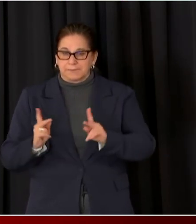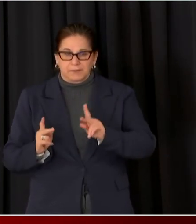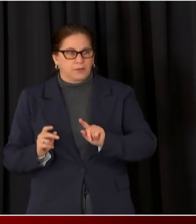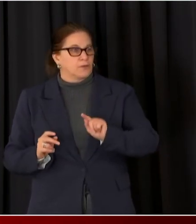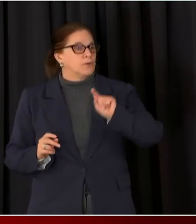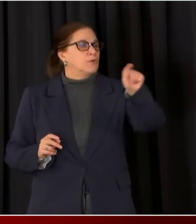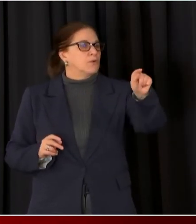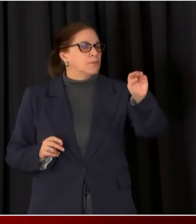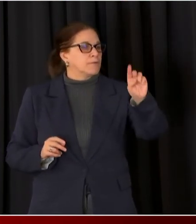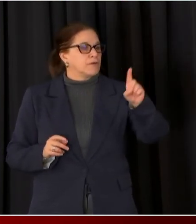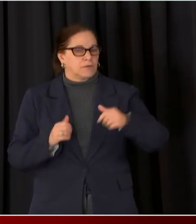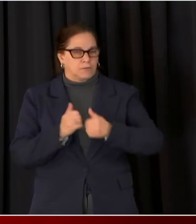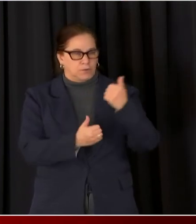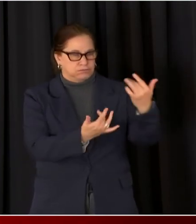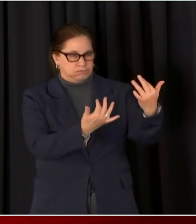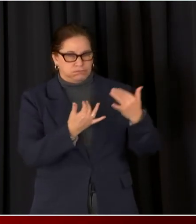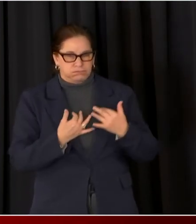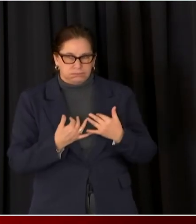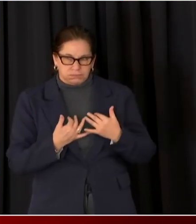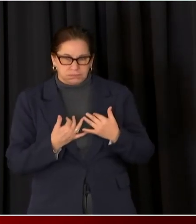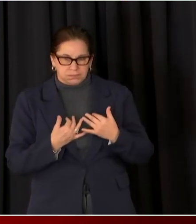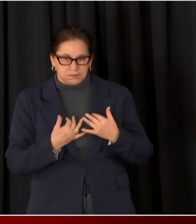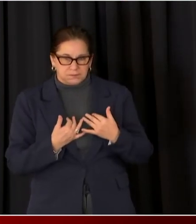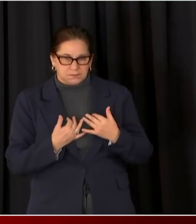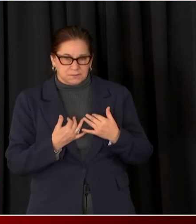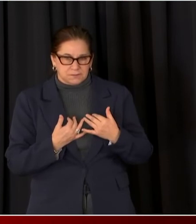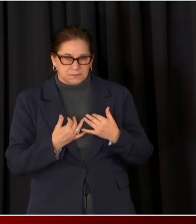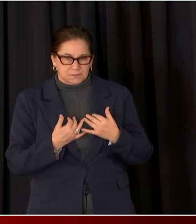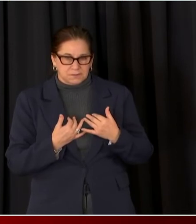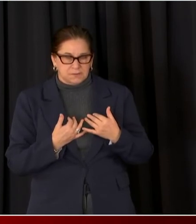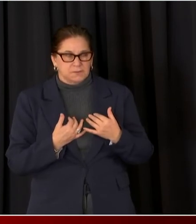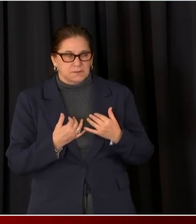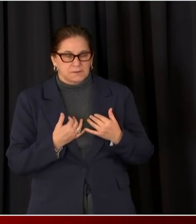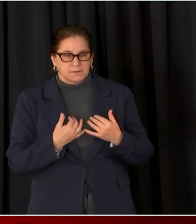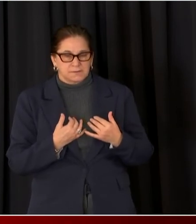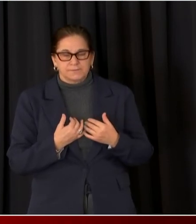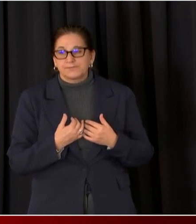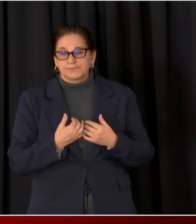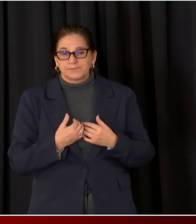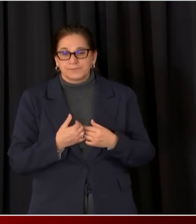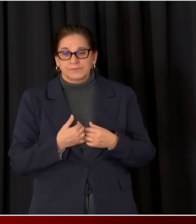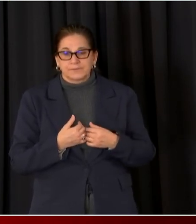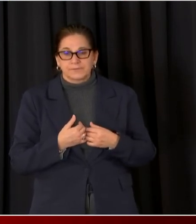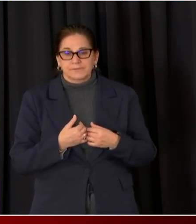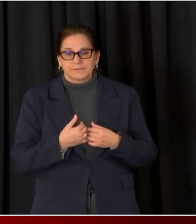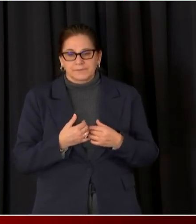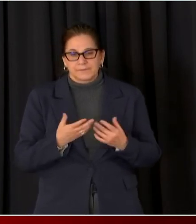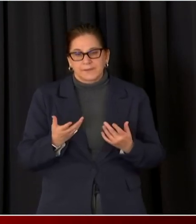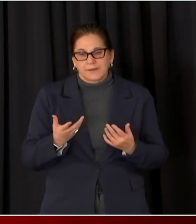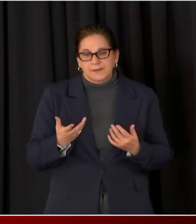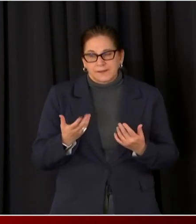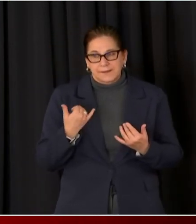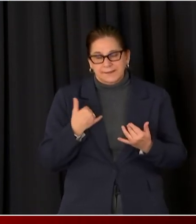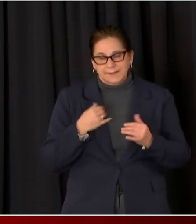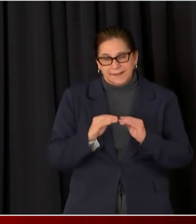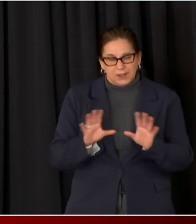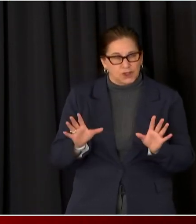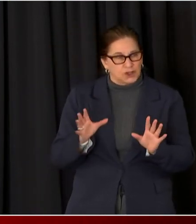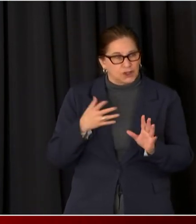So just bear that in mind when we're putting this in context. Second, I can speak very clearly to the infrastructure by